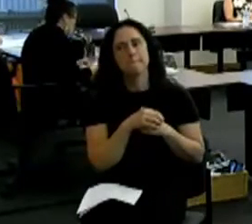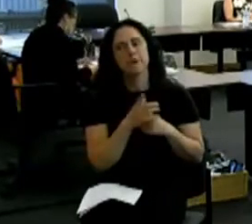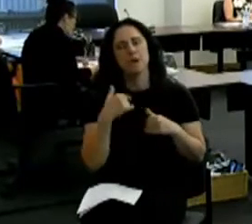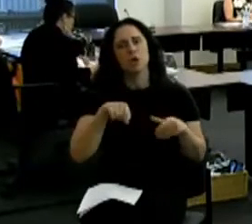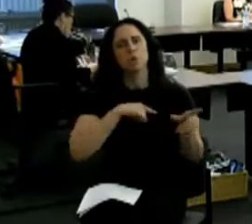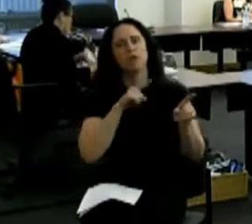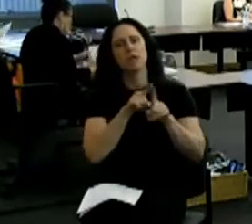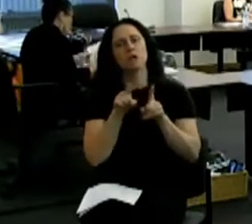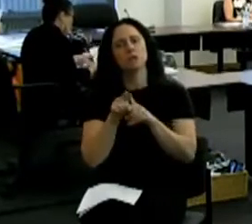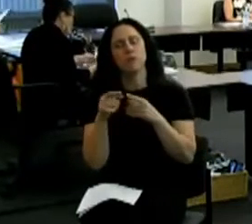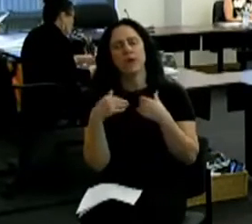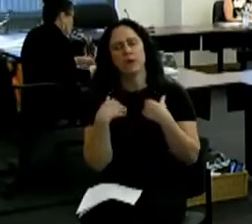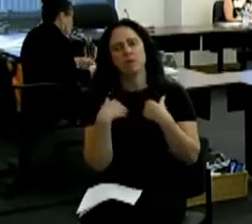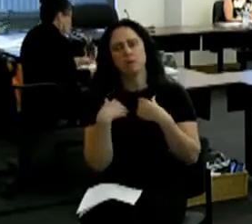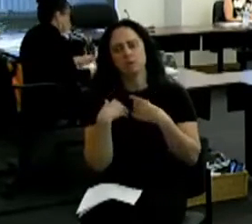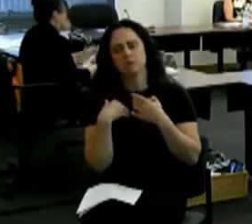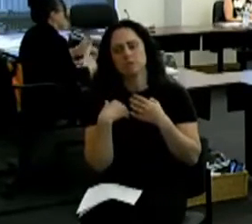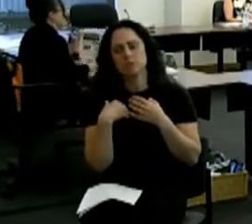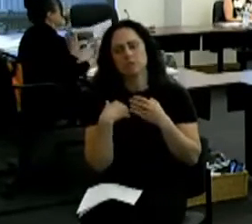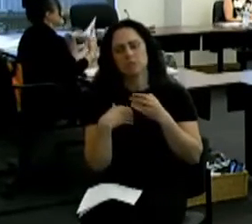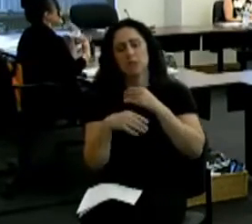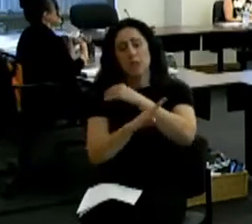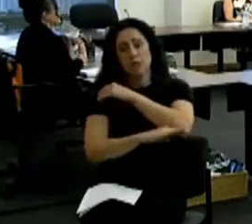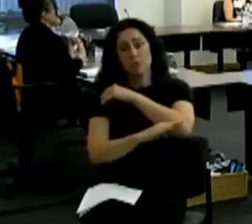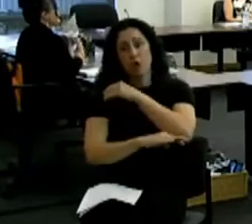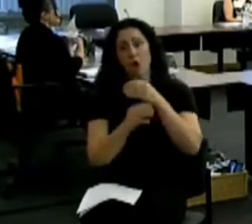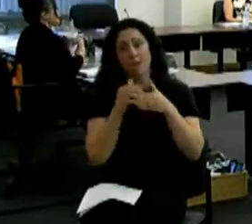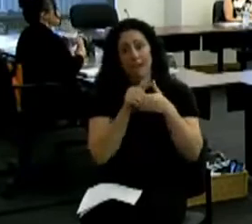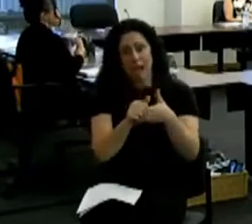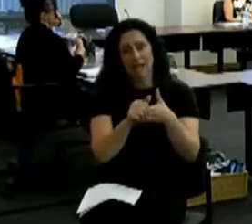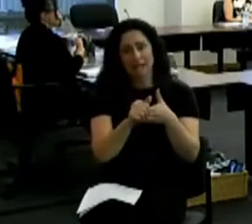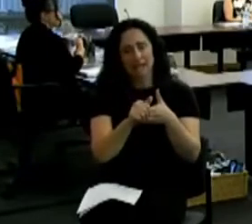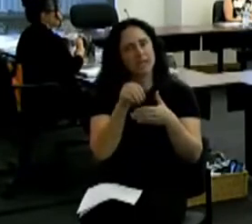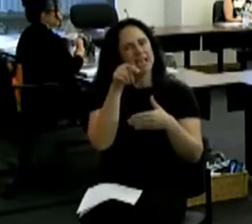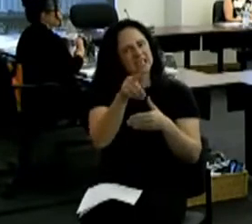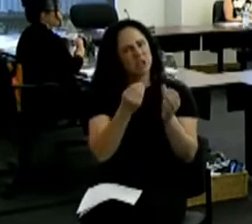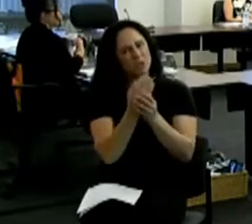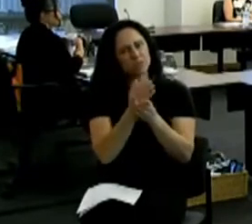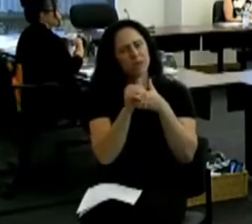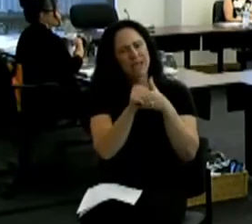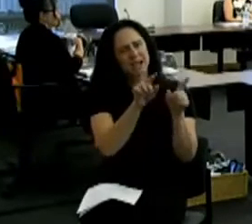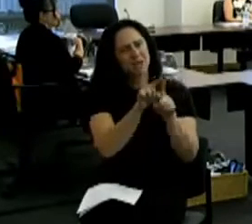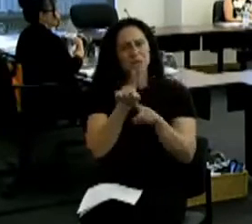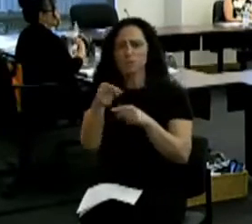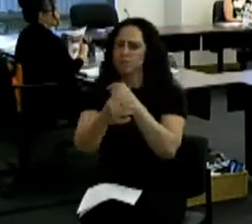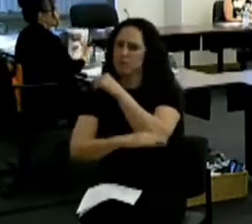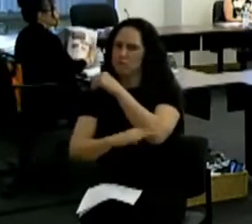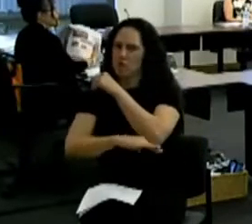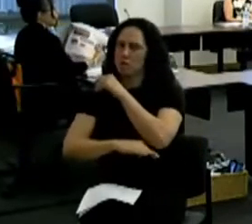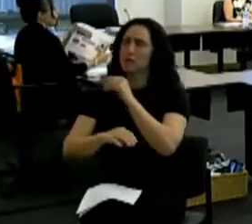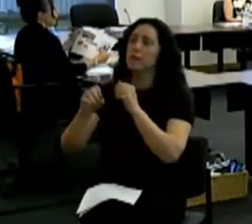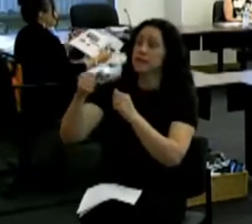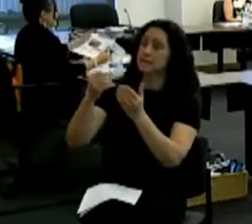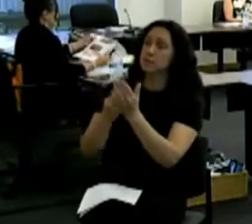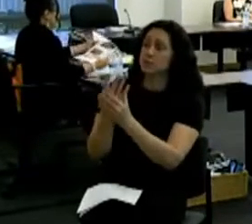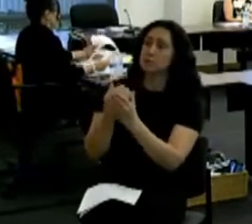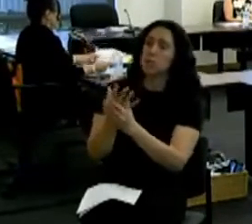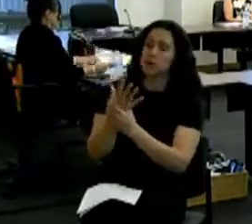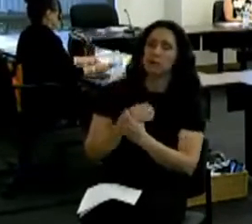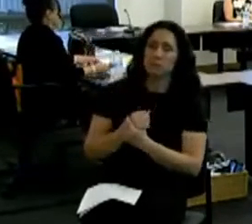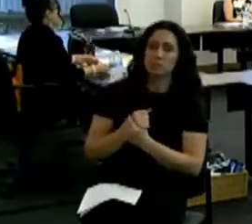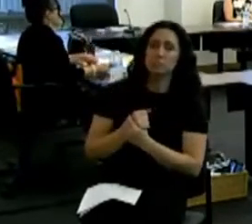We also have the fall guide. Is there a spring guide also, or just fall?